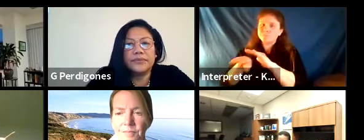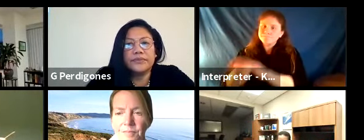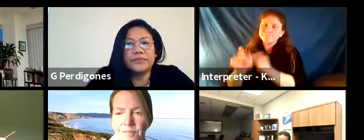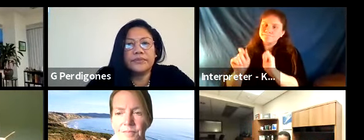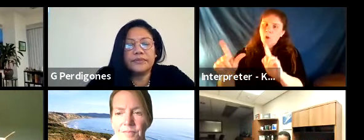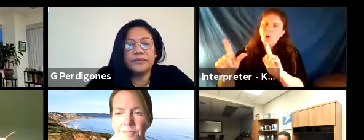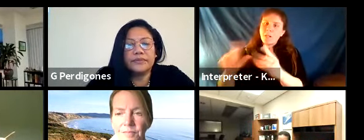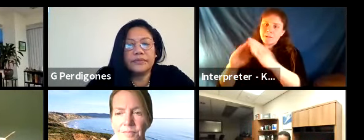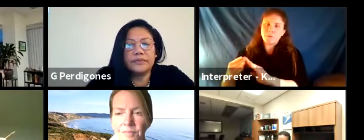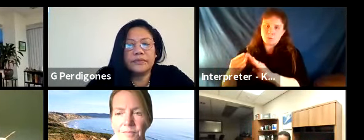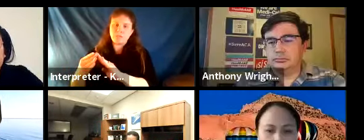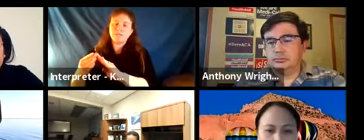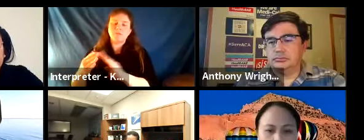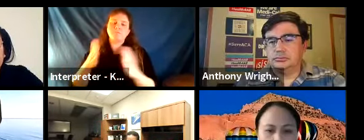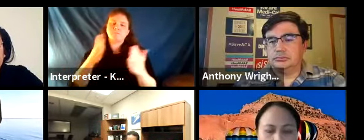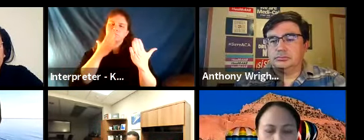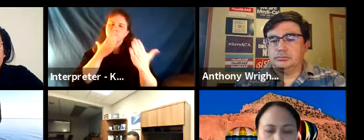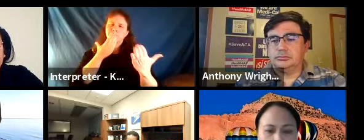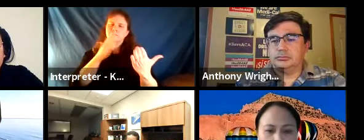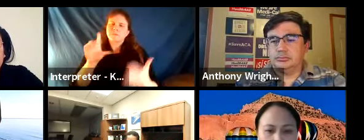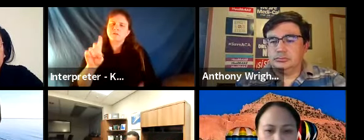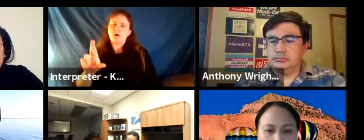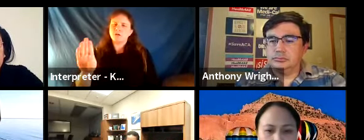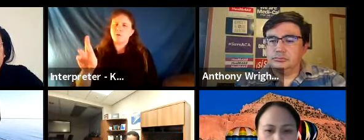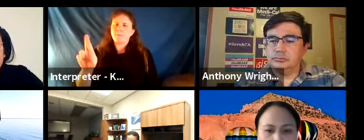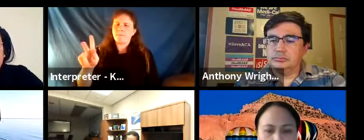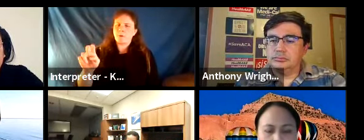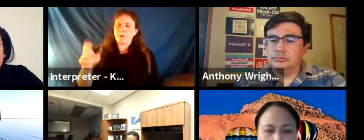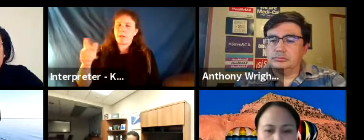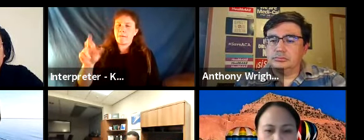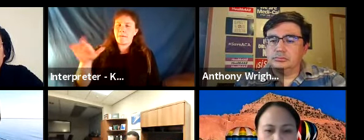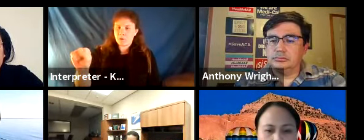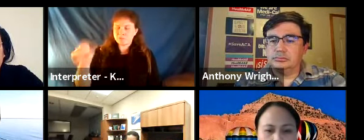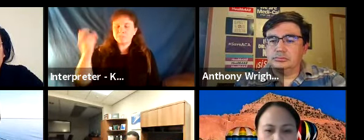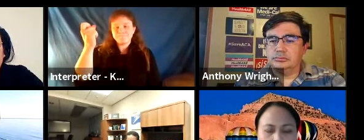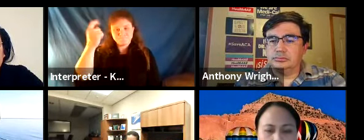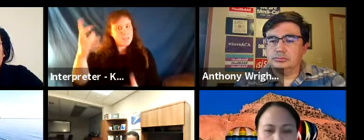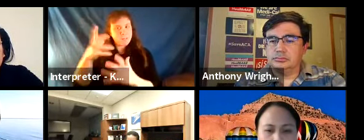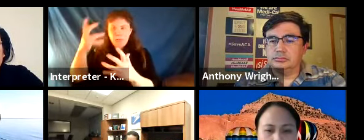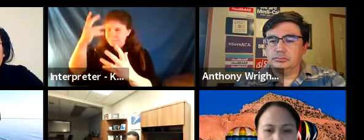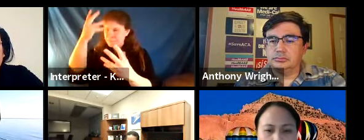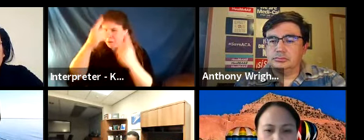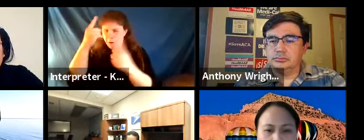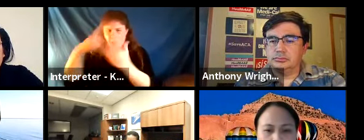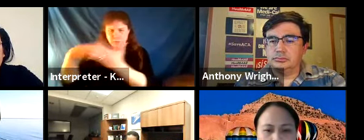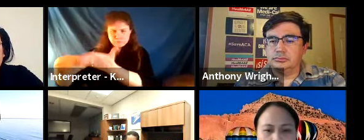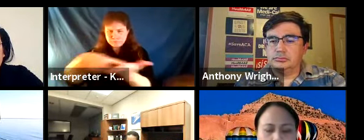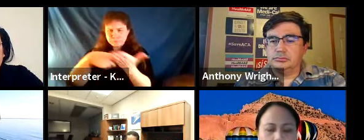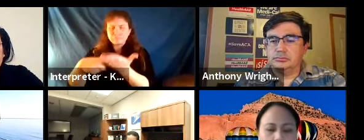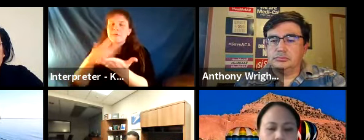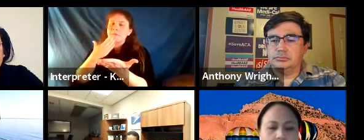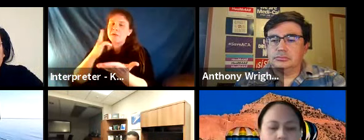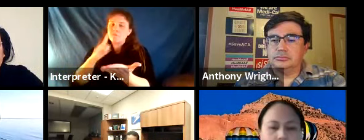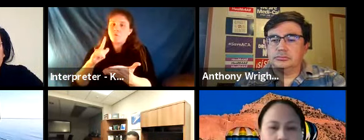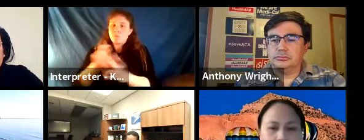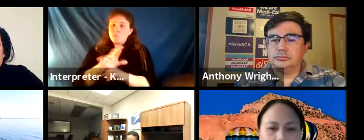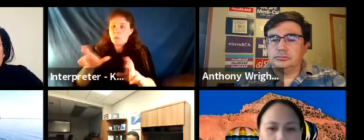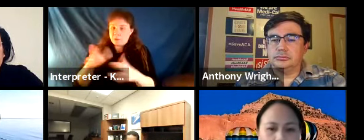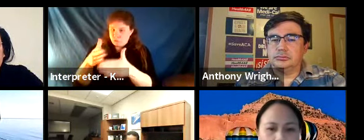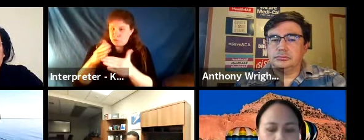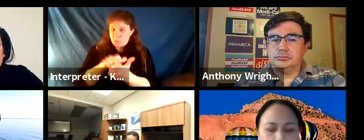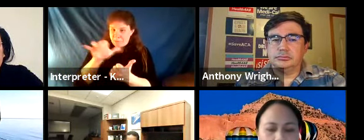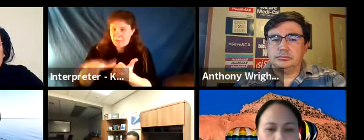I appreciate Dr. Burke-Harris hearing that I know there is a lot of thought going into that. I appreciate that we'll be hearing about it soon. I